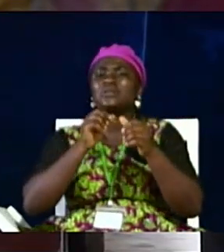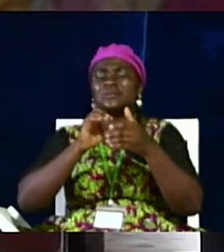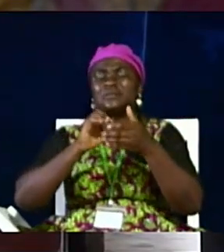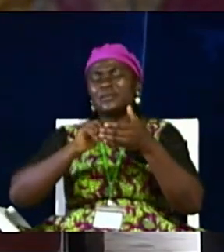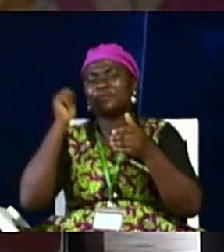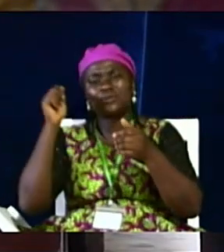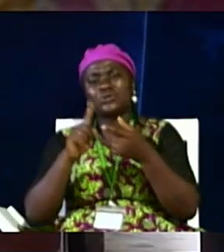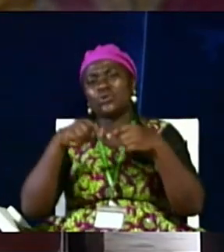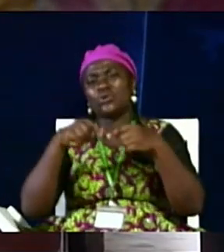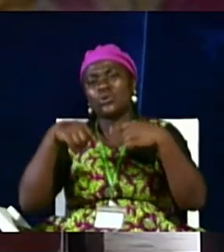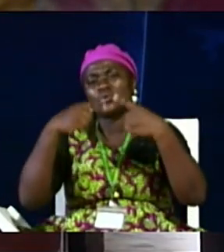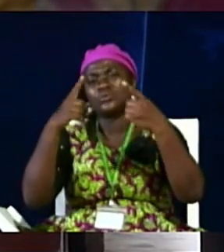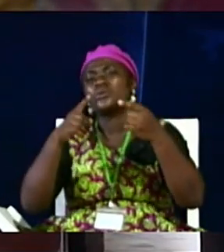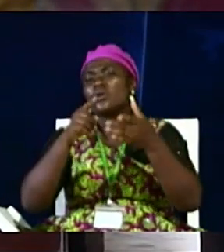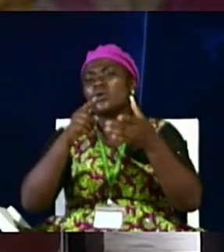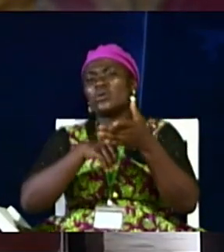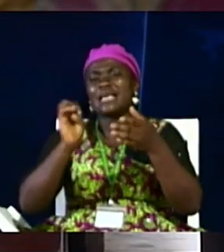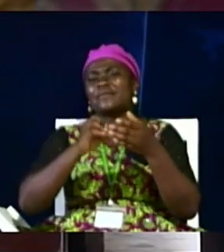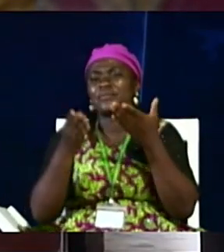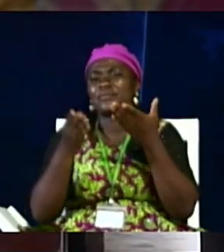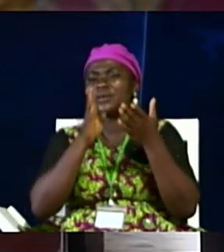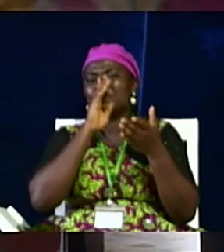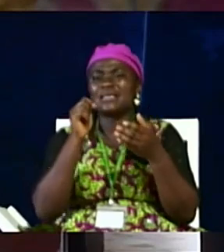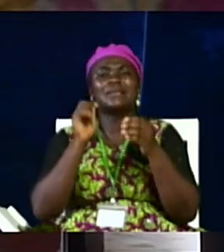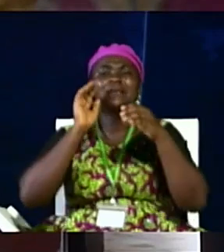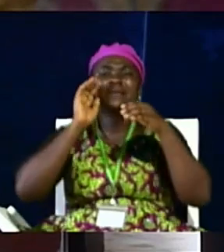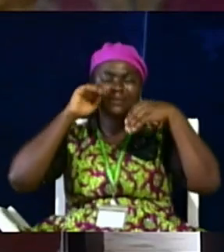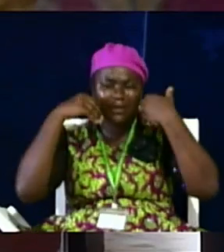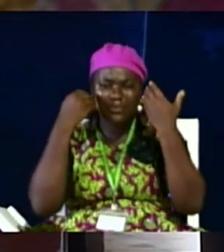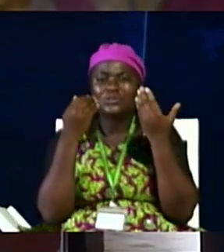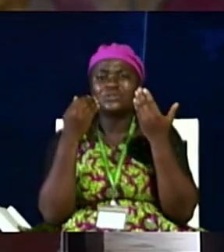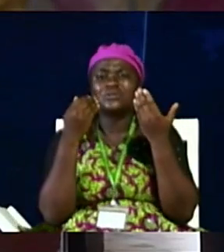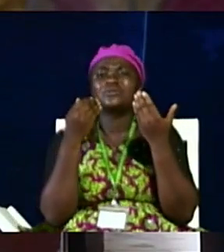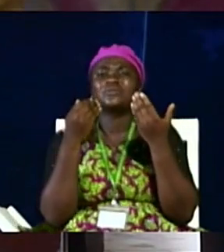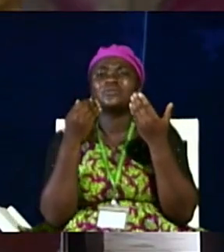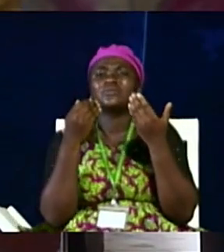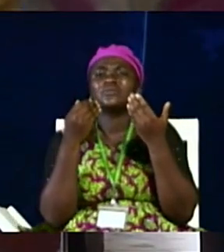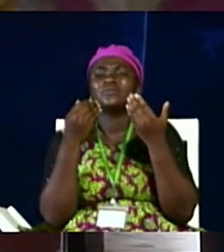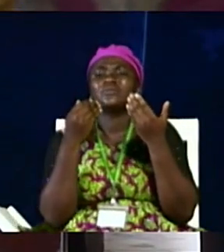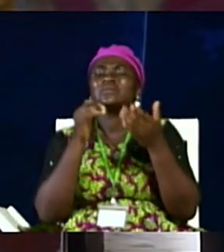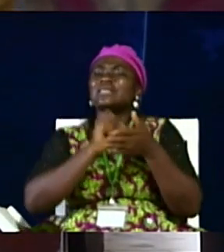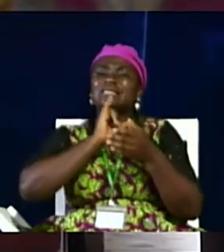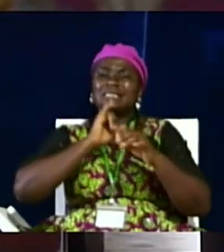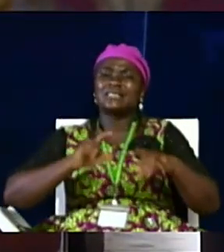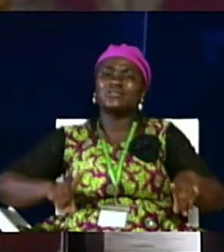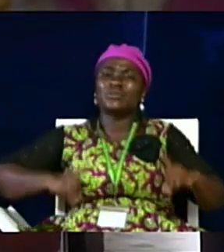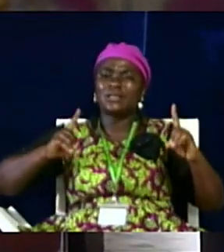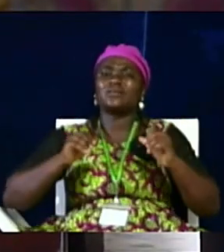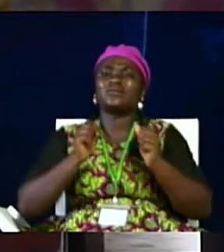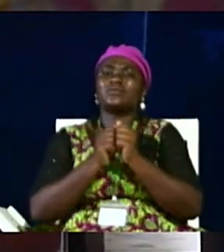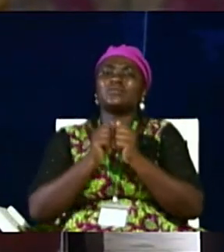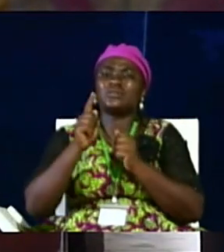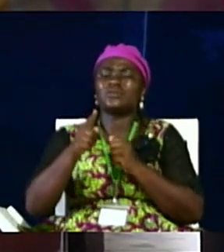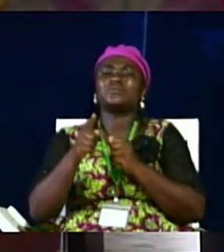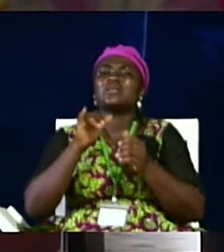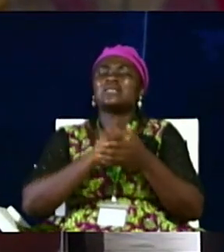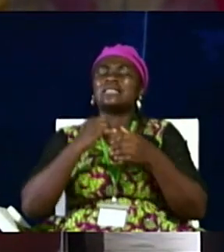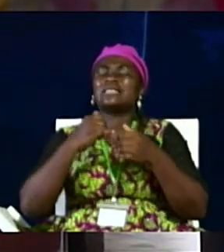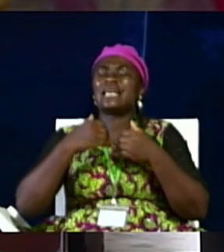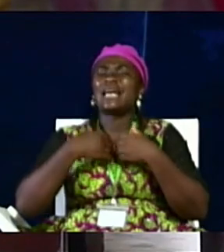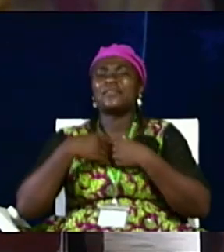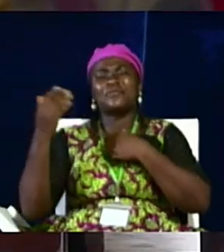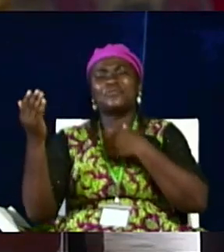Whatever may be the reproach that has been hibernating with you and dwelling with you, that you have accommodated all these